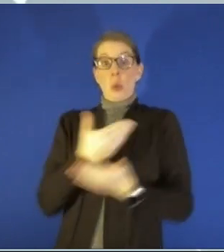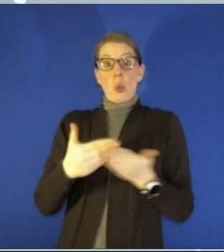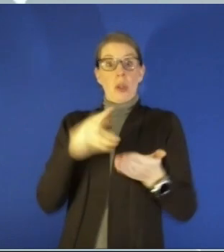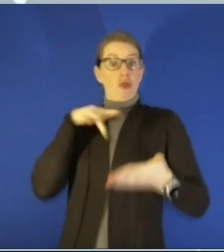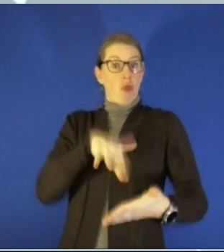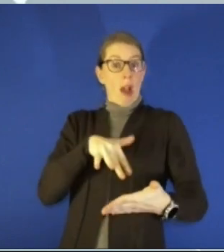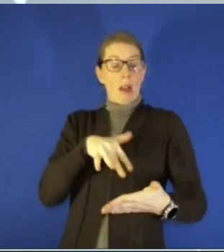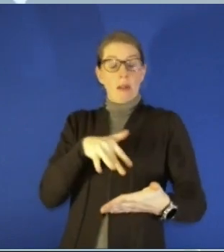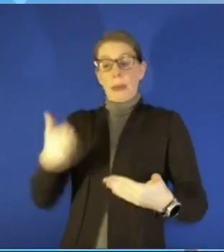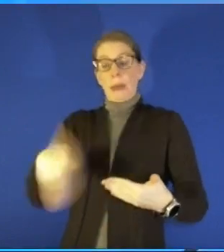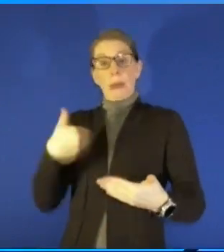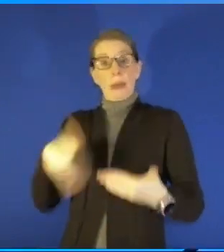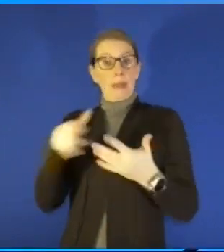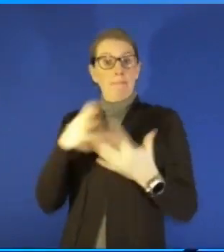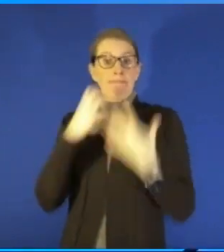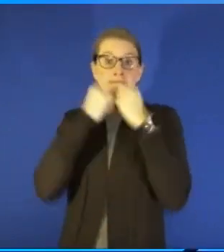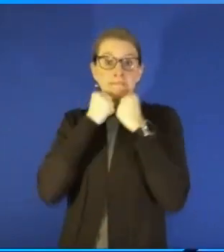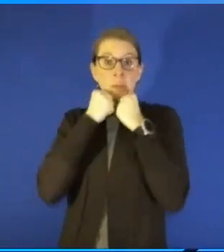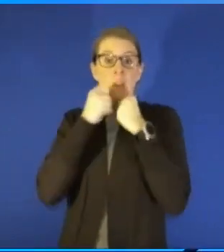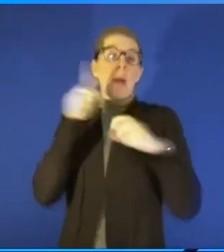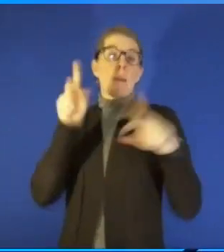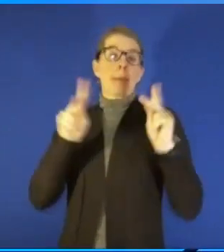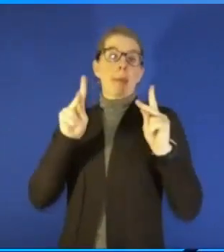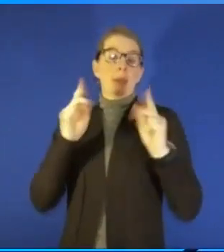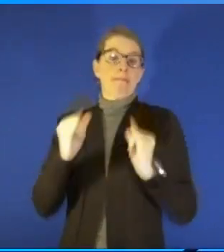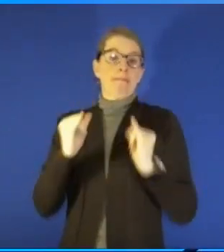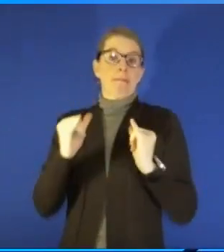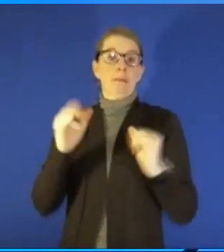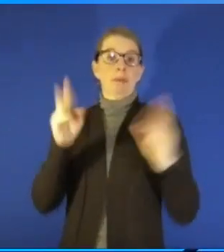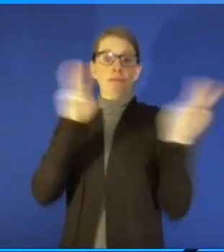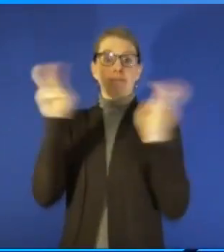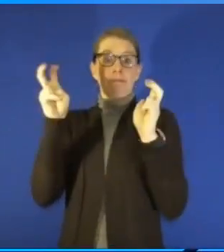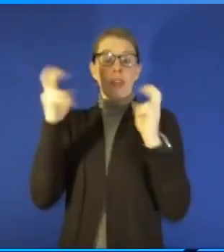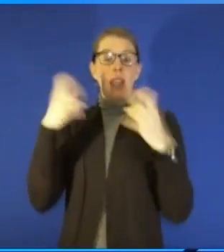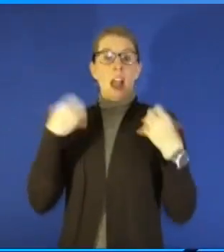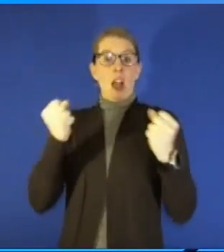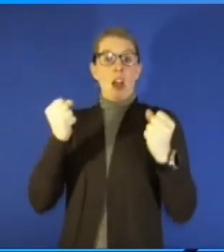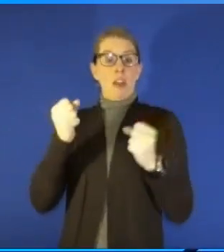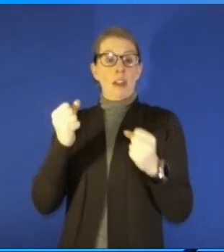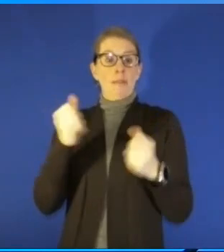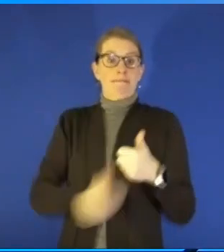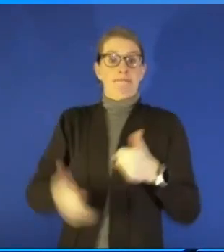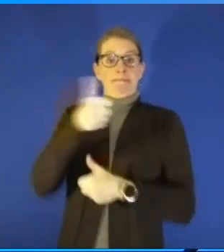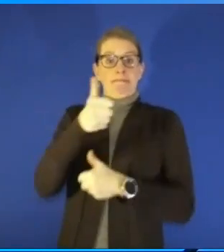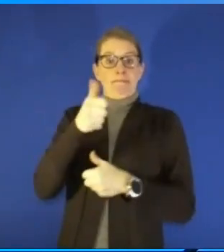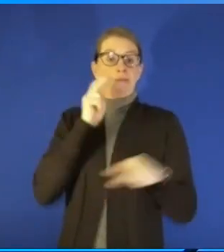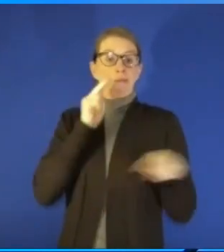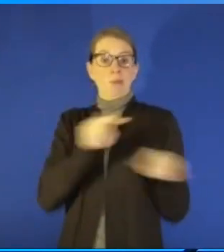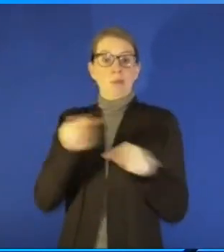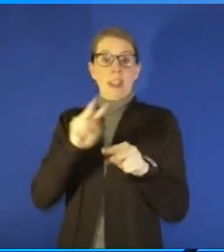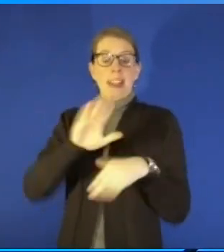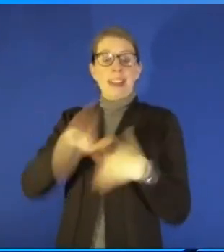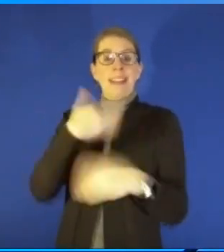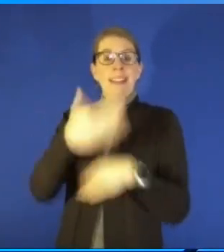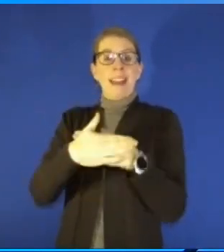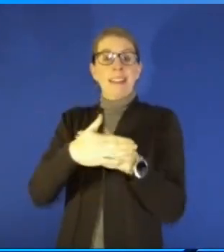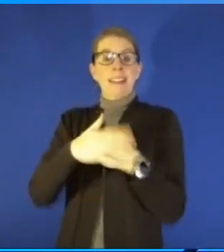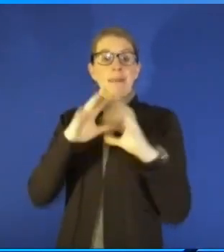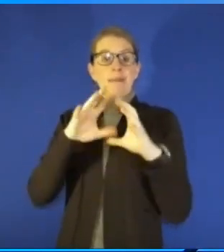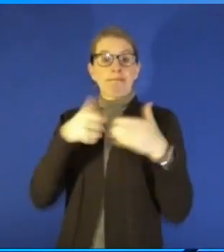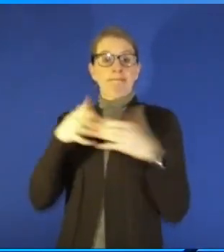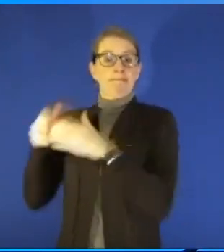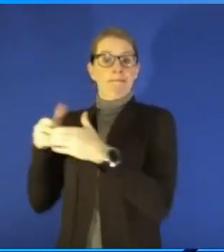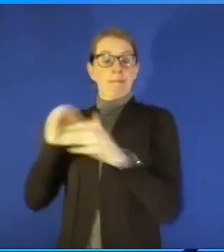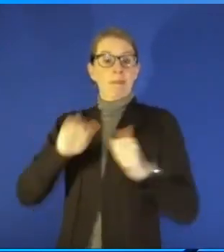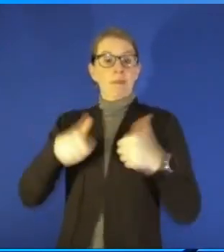people like her. In headlines this morning, health officials are now focusing on the pandemic's next set of challenges, including preparing for